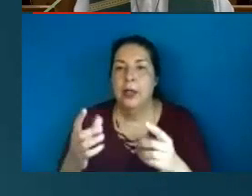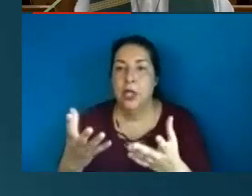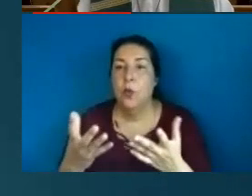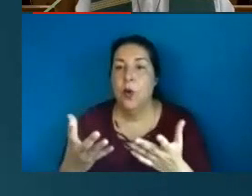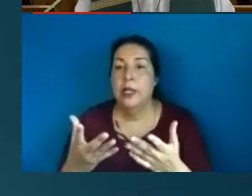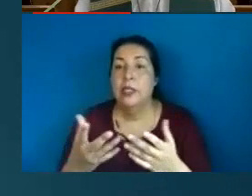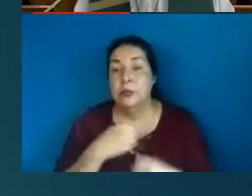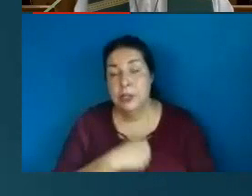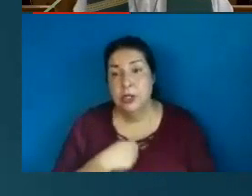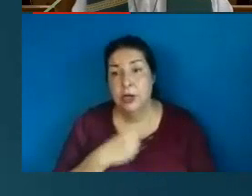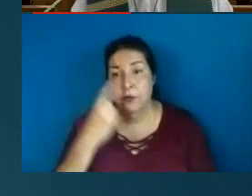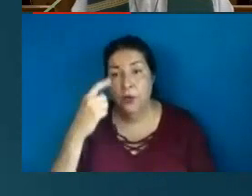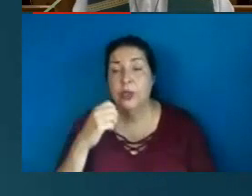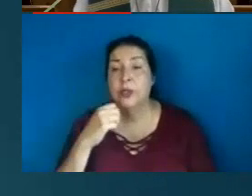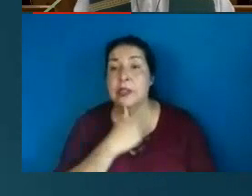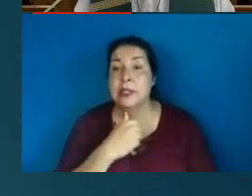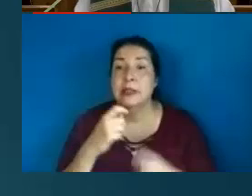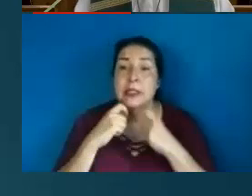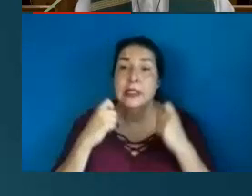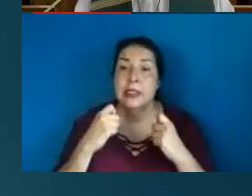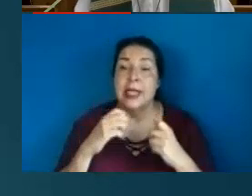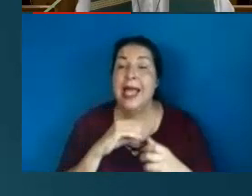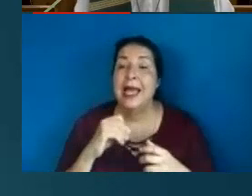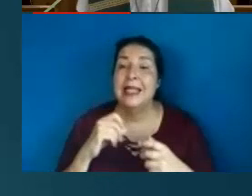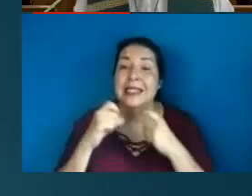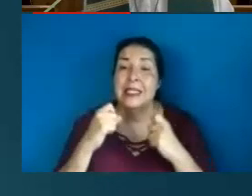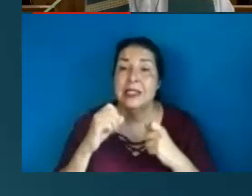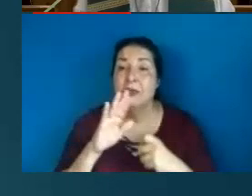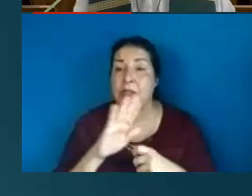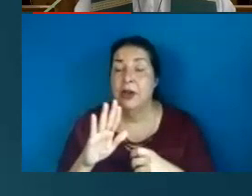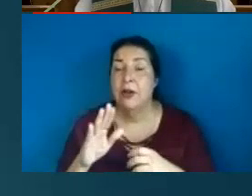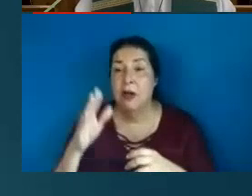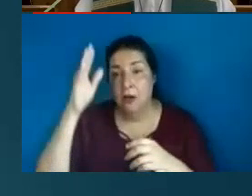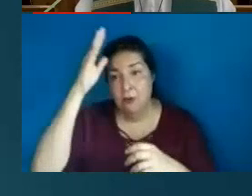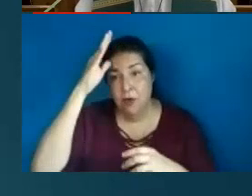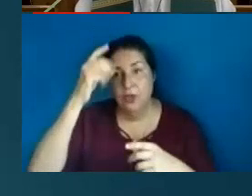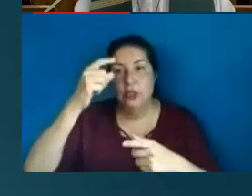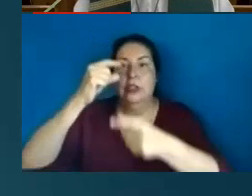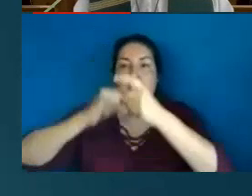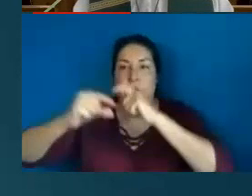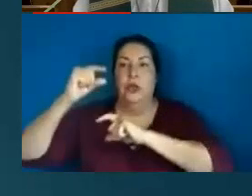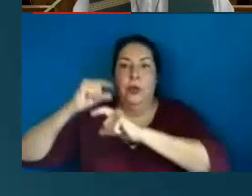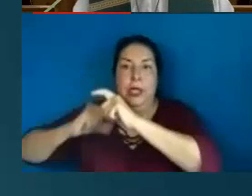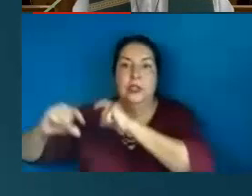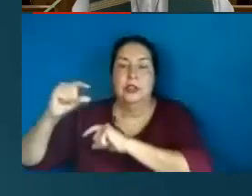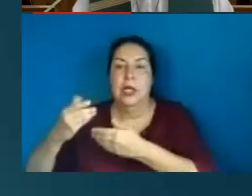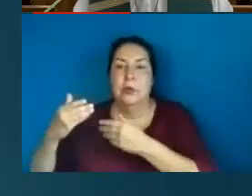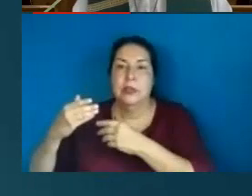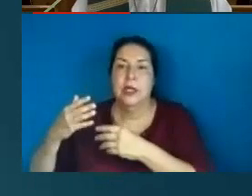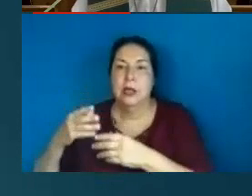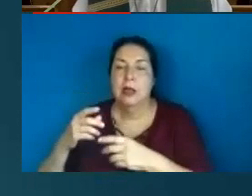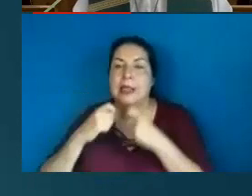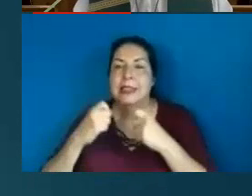their sins and their sins of their forefathers, which were passed down to them. In fact, God gave Moses the